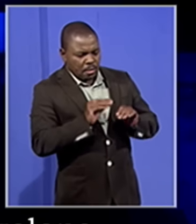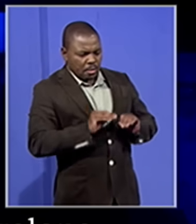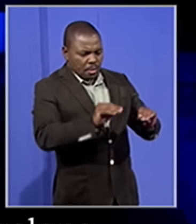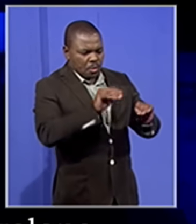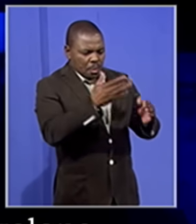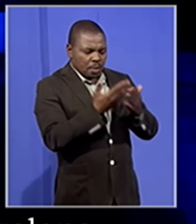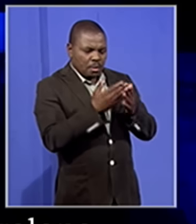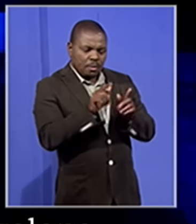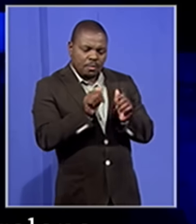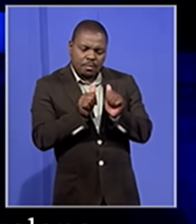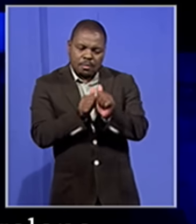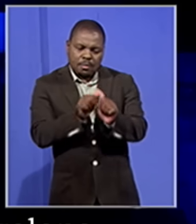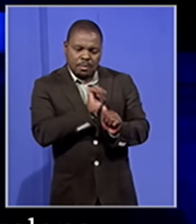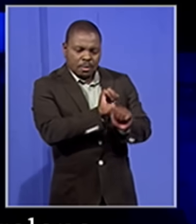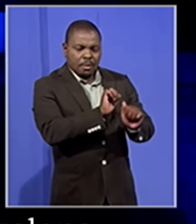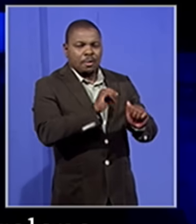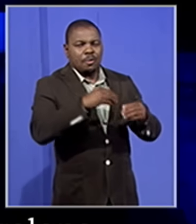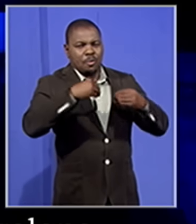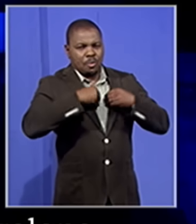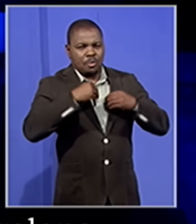ipapisitse le setso sa bona.